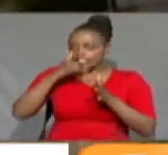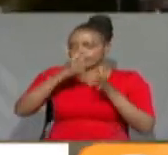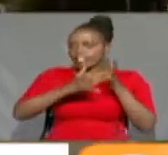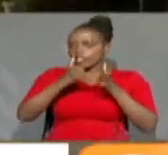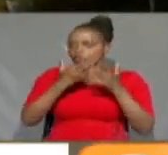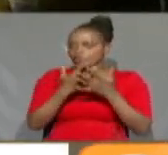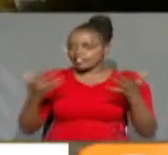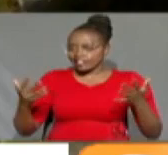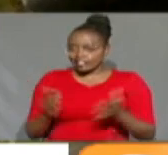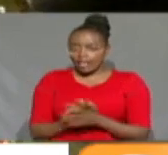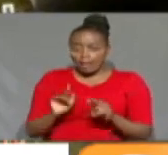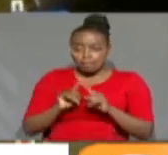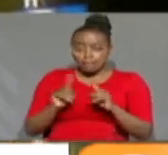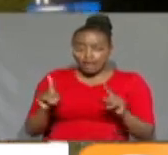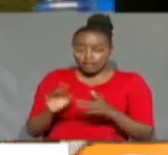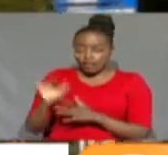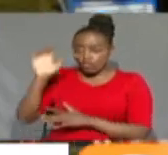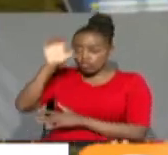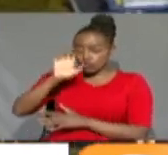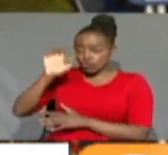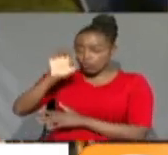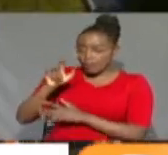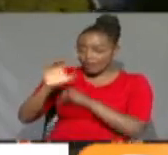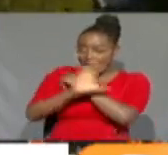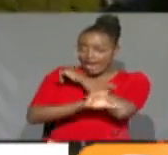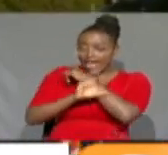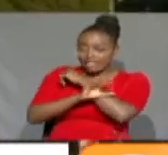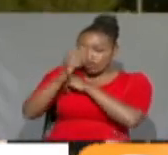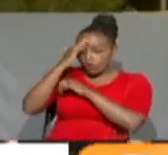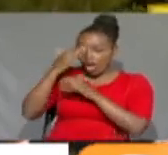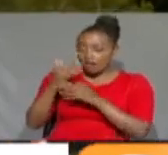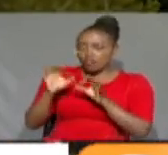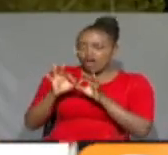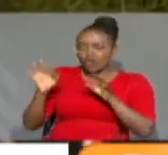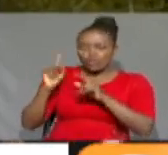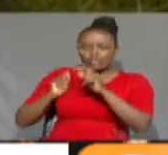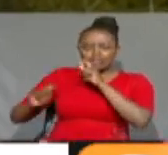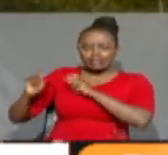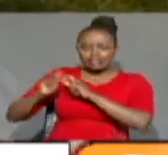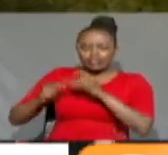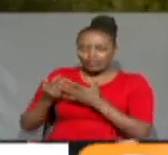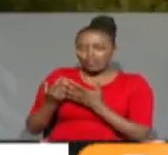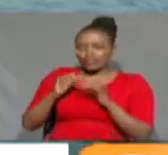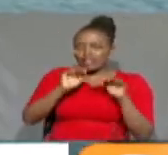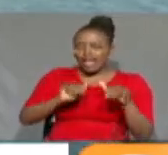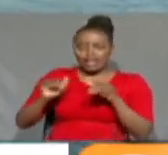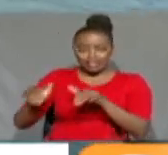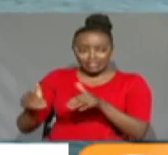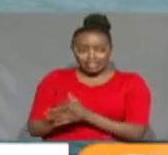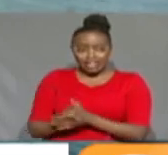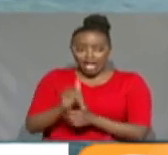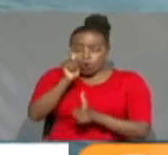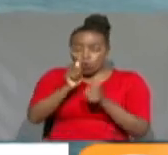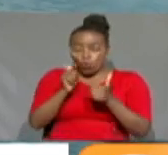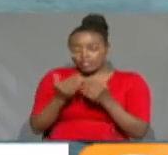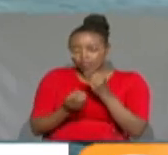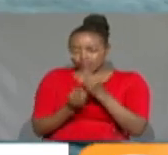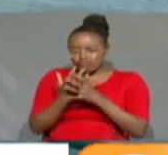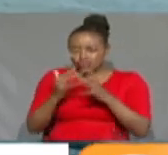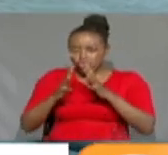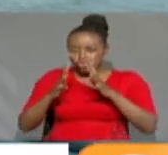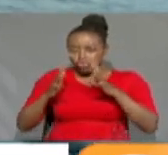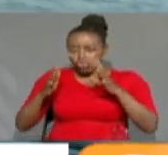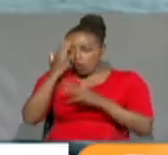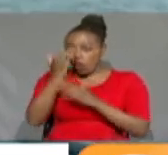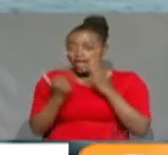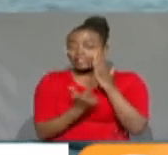products. But this European giant is also known for her long tradition in organic agriculture, whose growth is partly driven